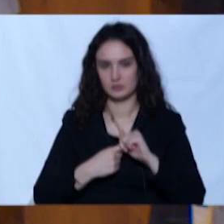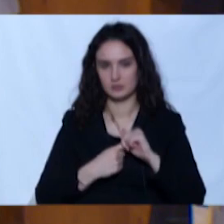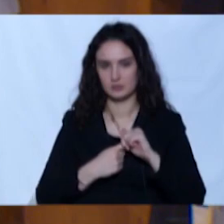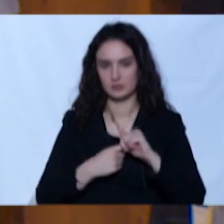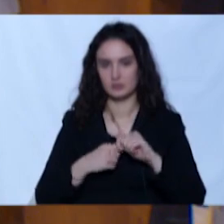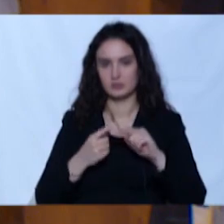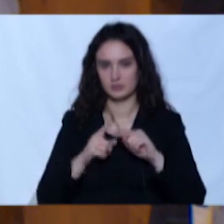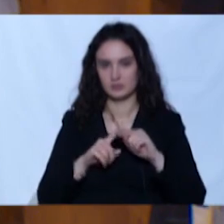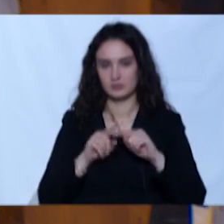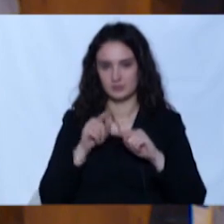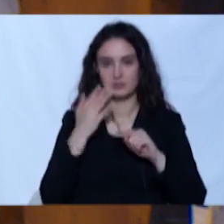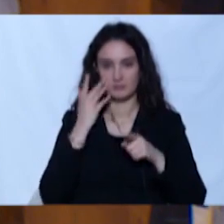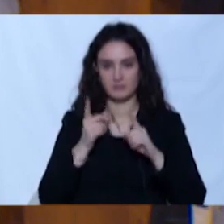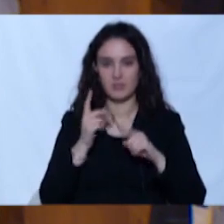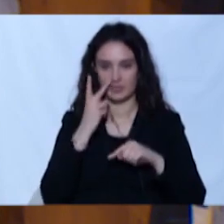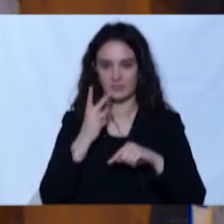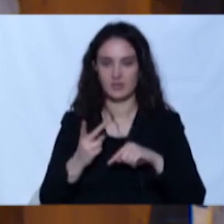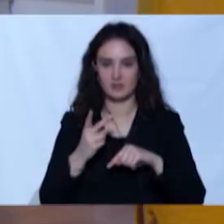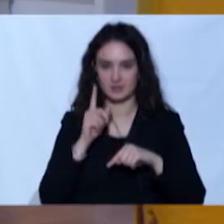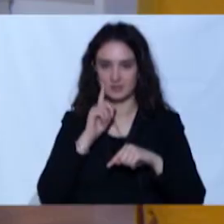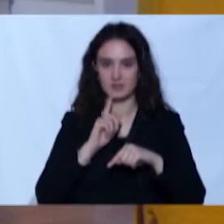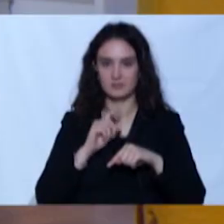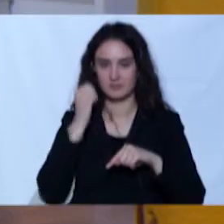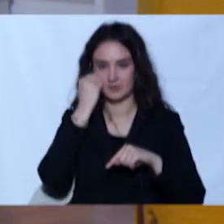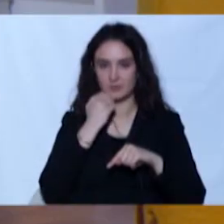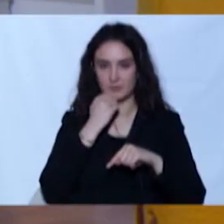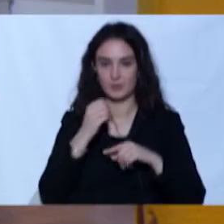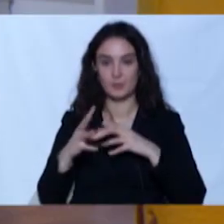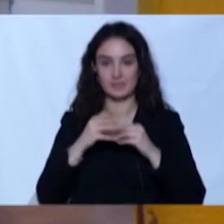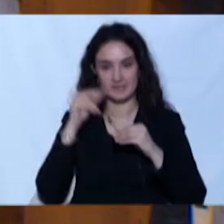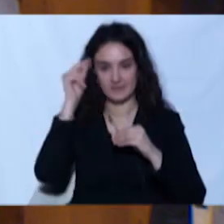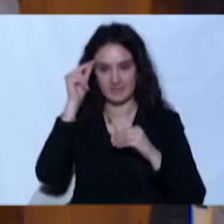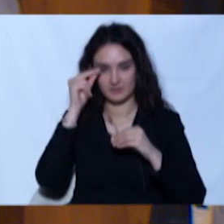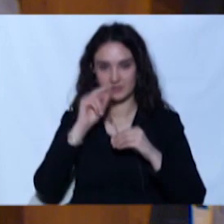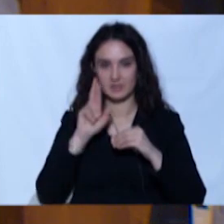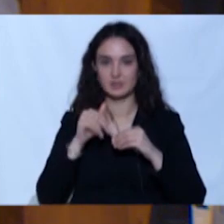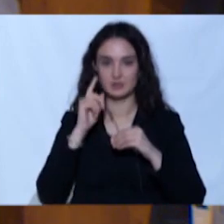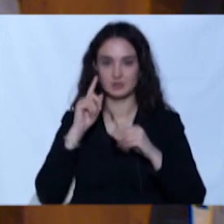englishbookeducation.co.uk/homework. We would really love to see it. Thank you for learning with us today. And we